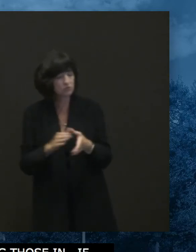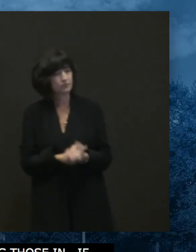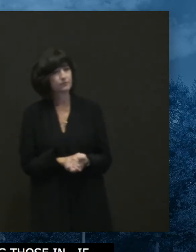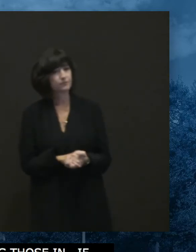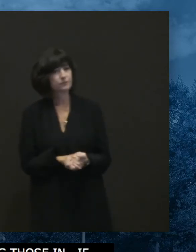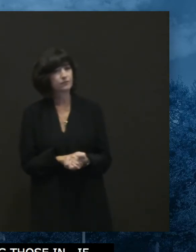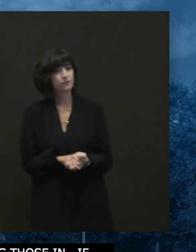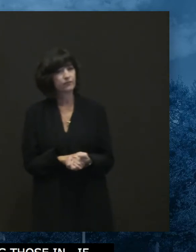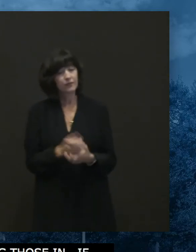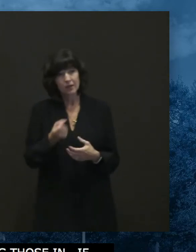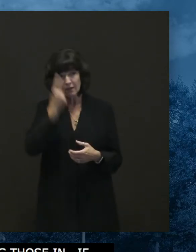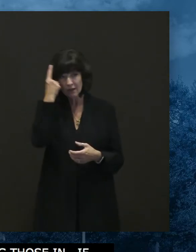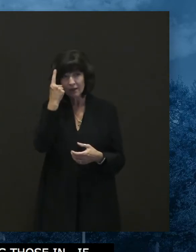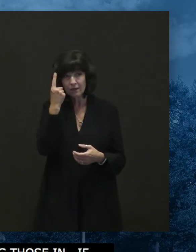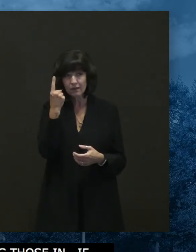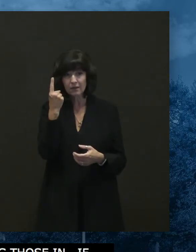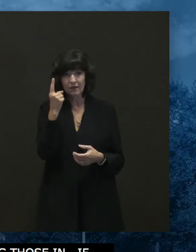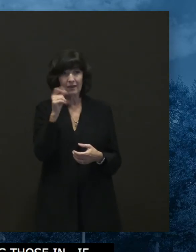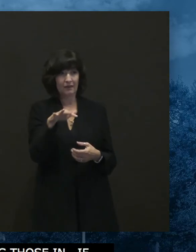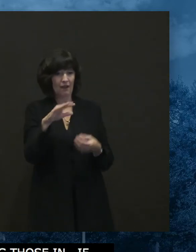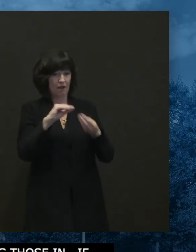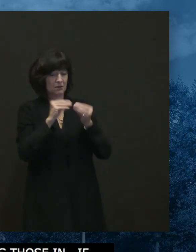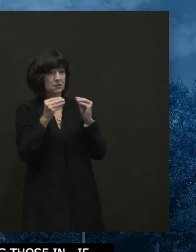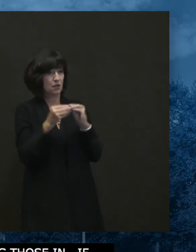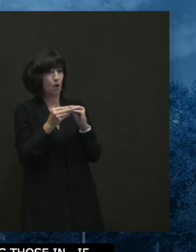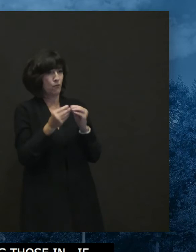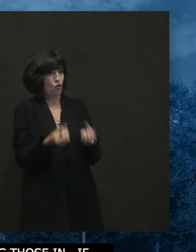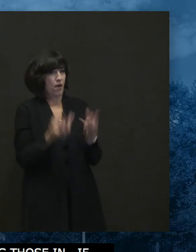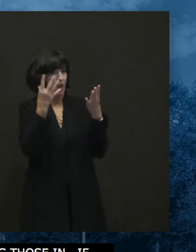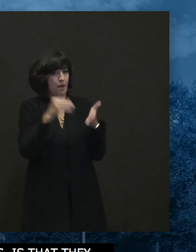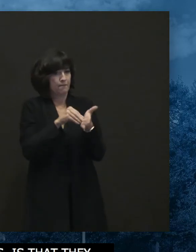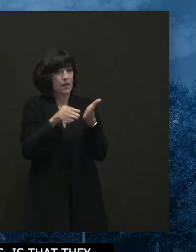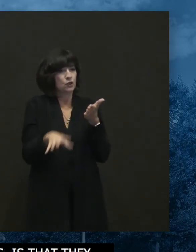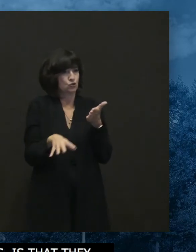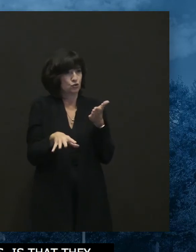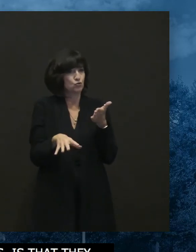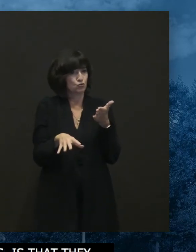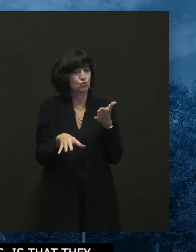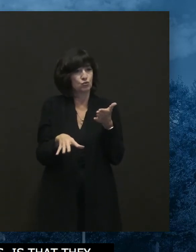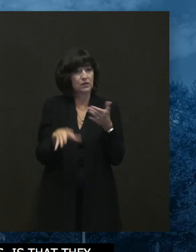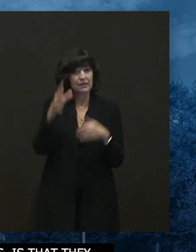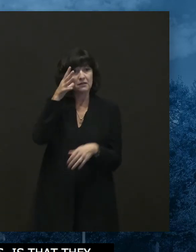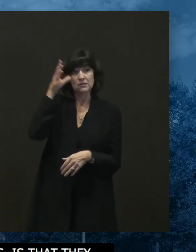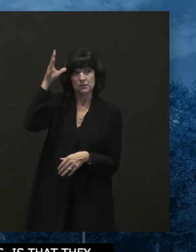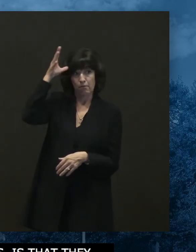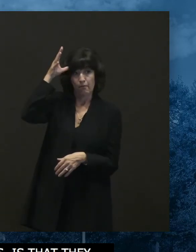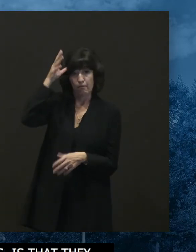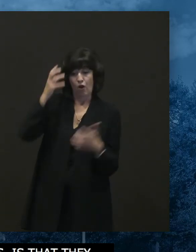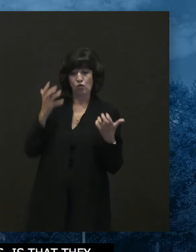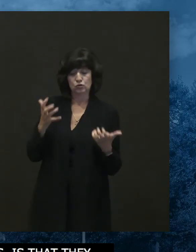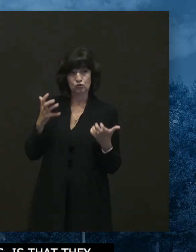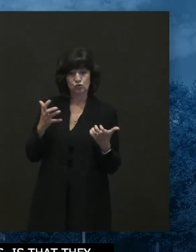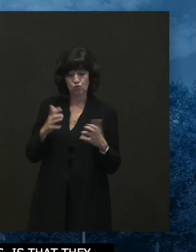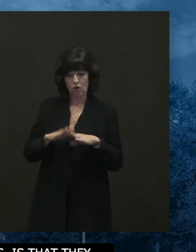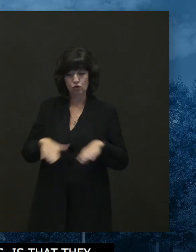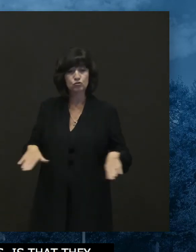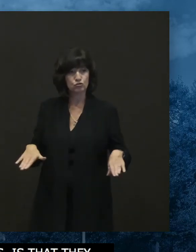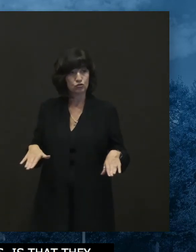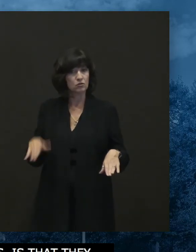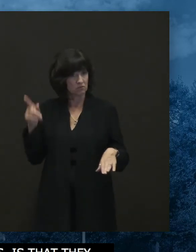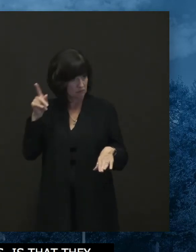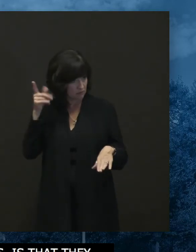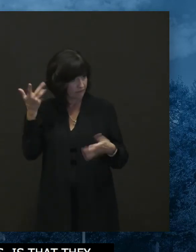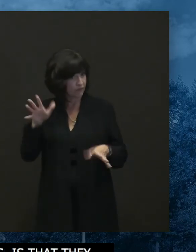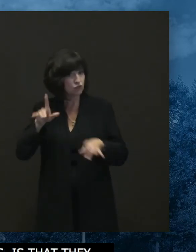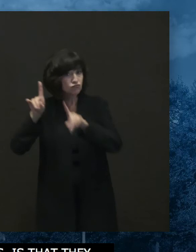got to fit, you know, as many students as parents want them to they survey their parents, and those who